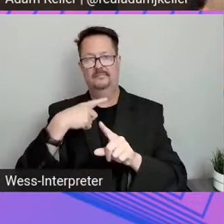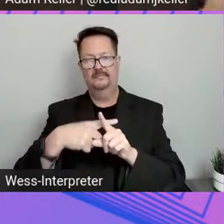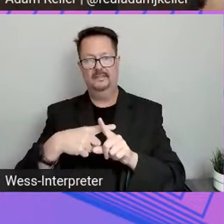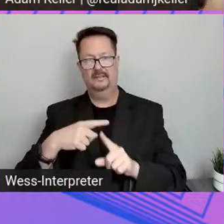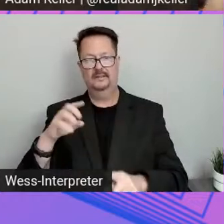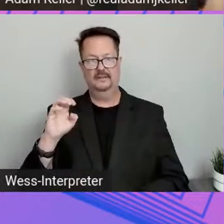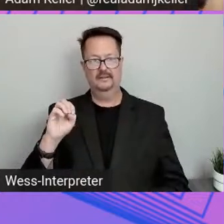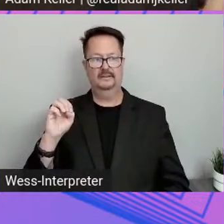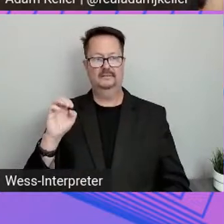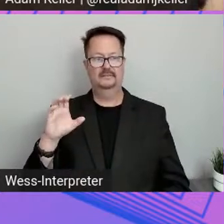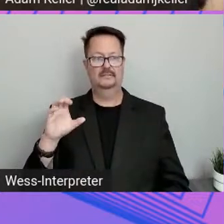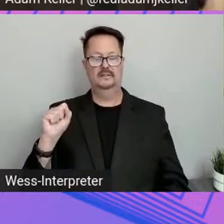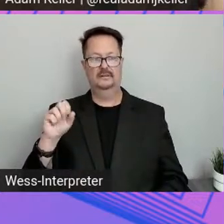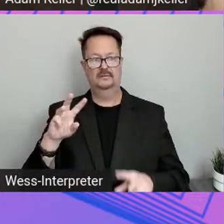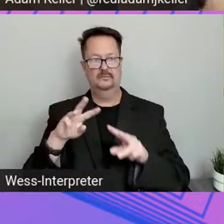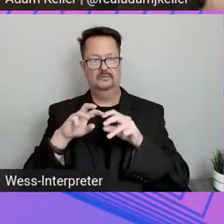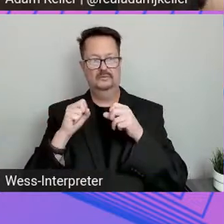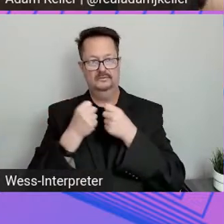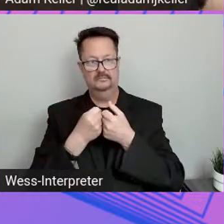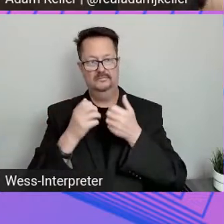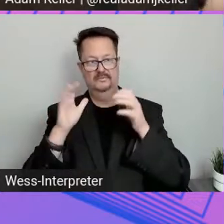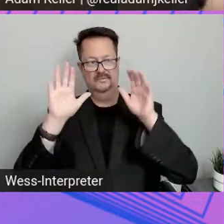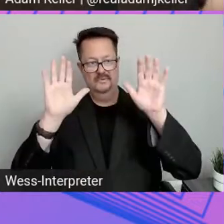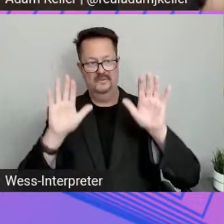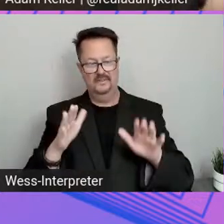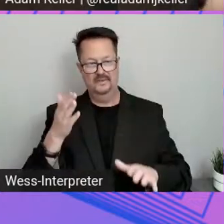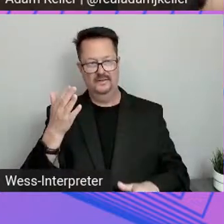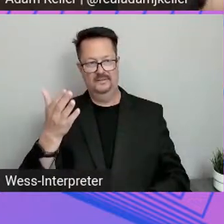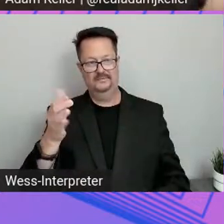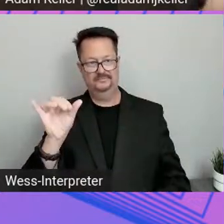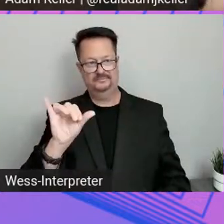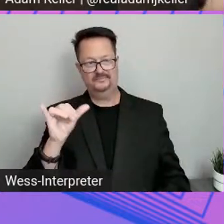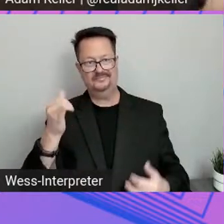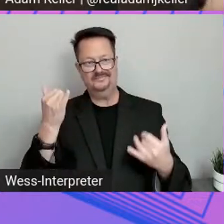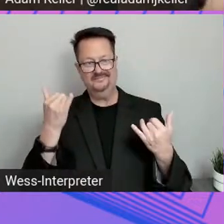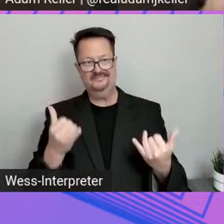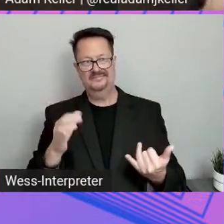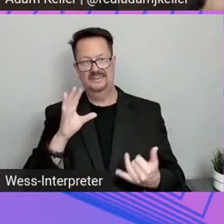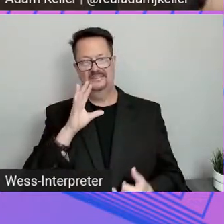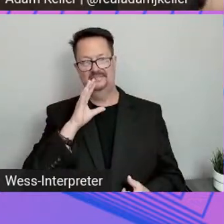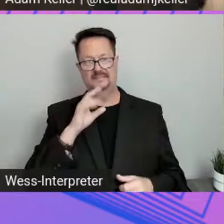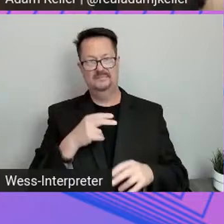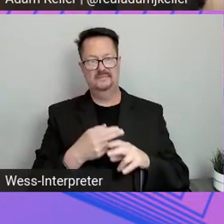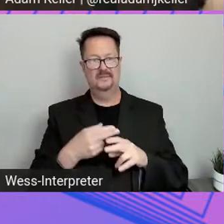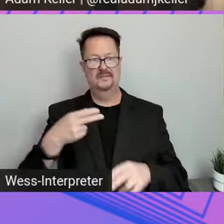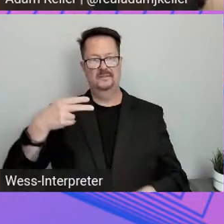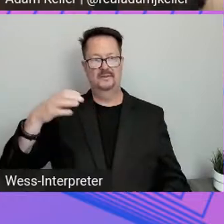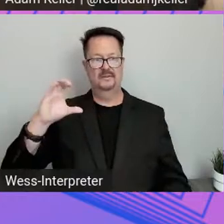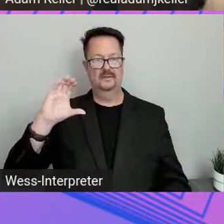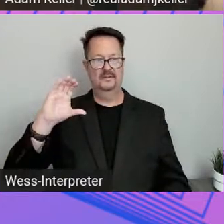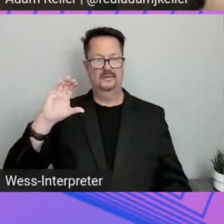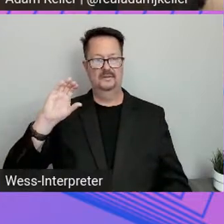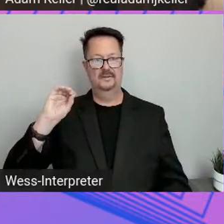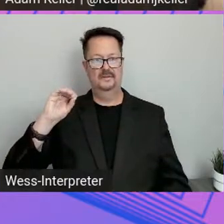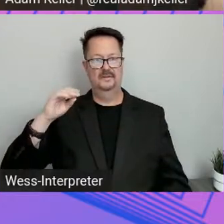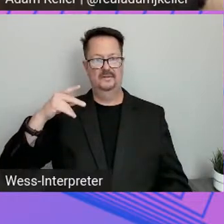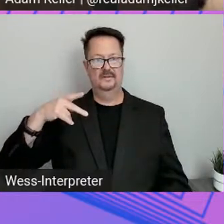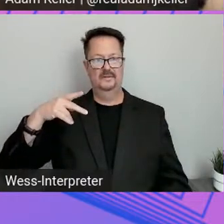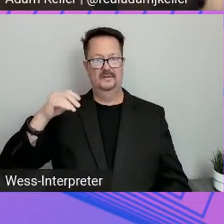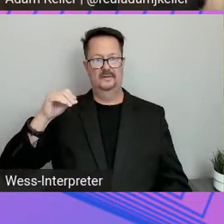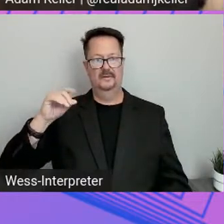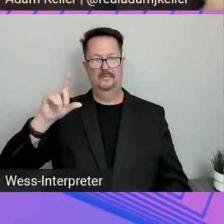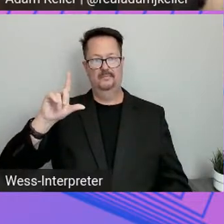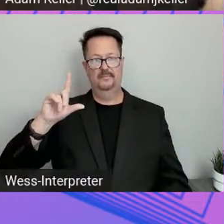well. Okay, now we're going to talk about the Copilot CLI. So let's